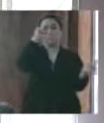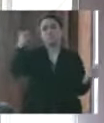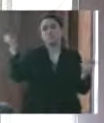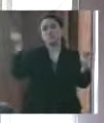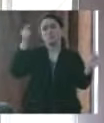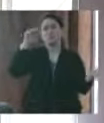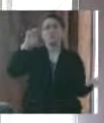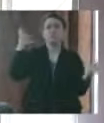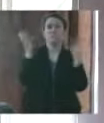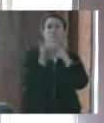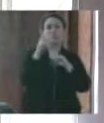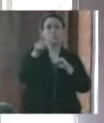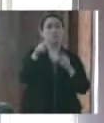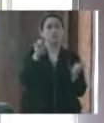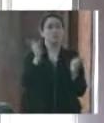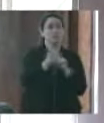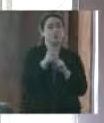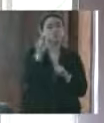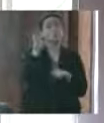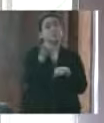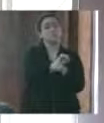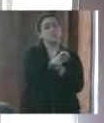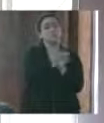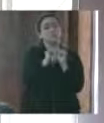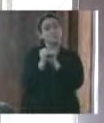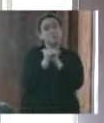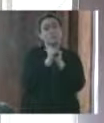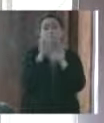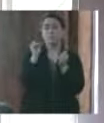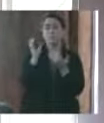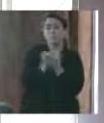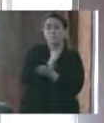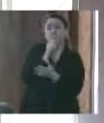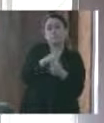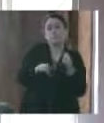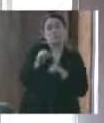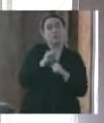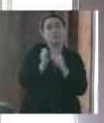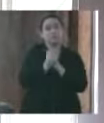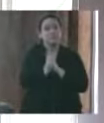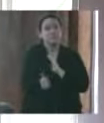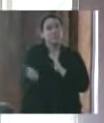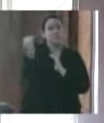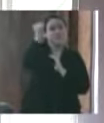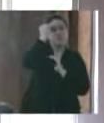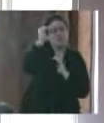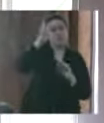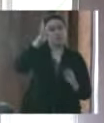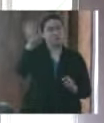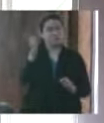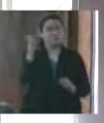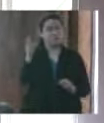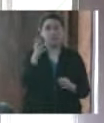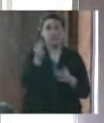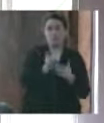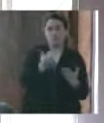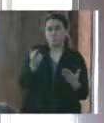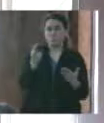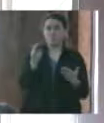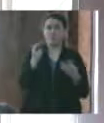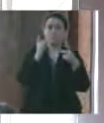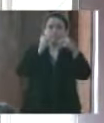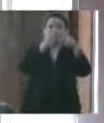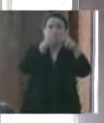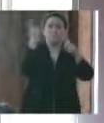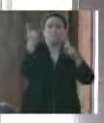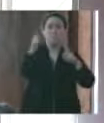each other's skills, knowledge, experience, creativity, and resources to achieve what has to be a common goal.